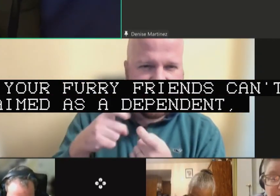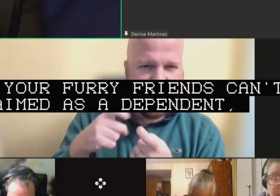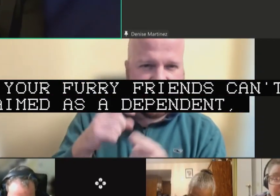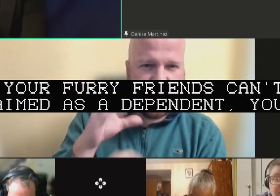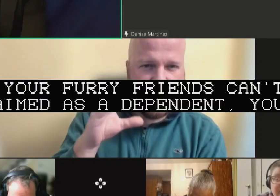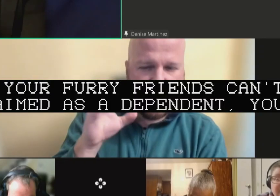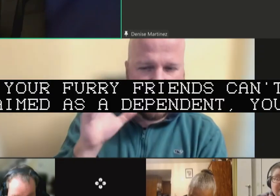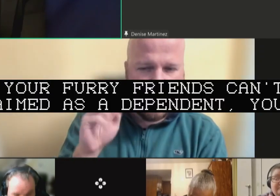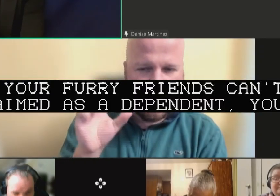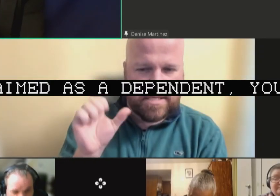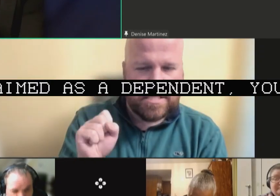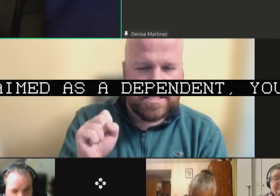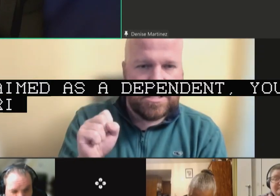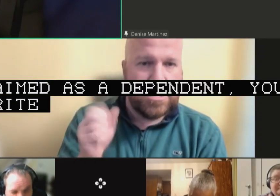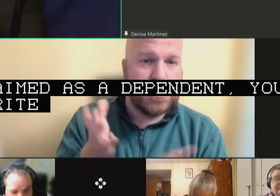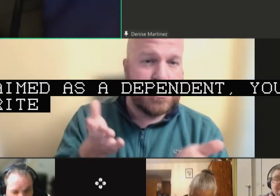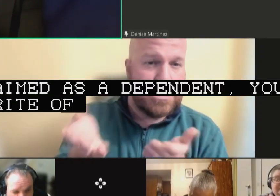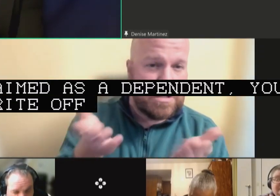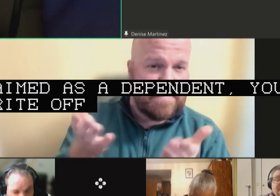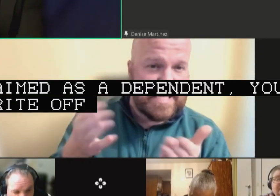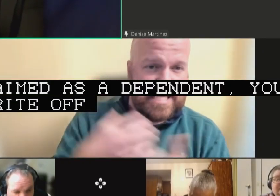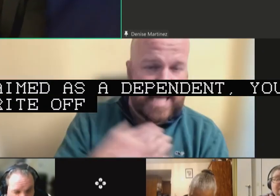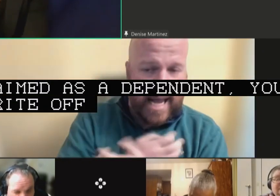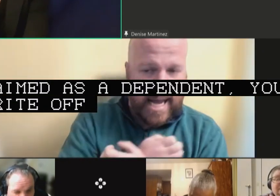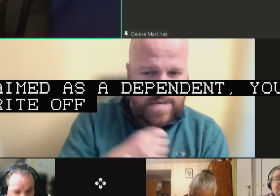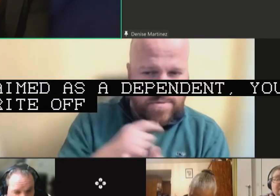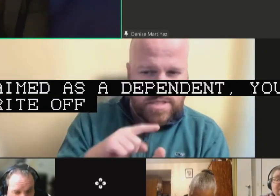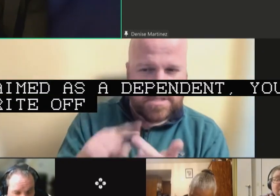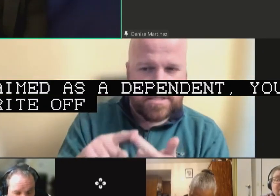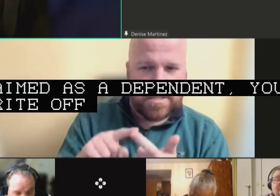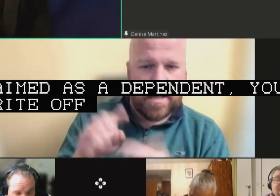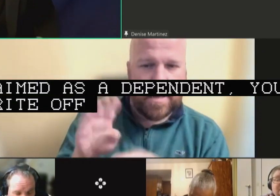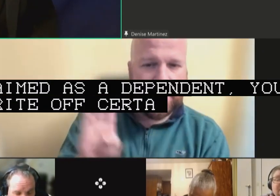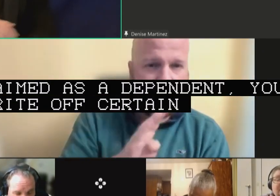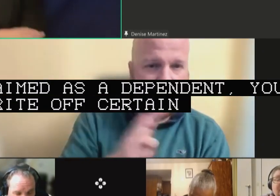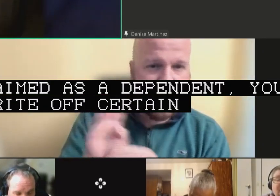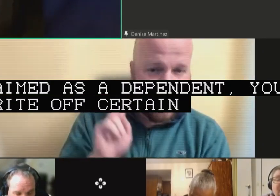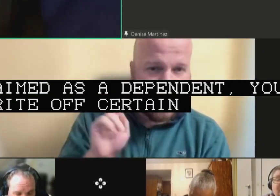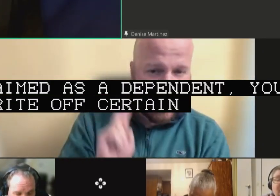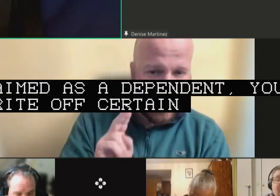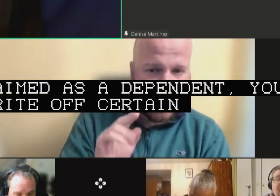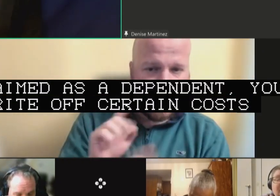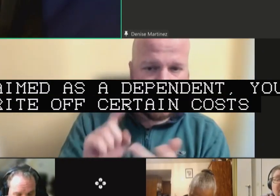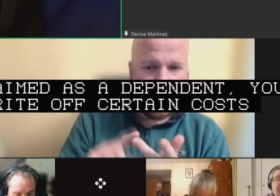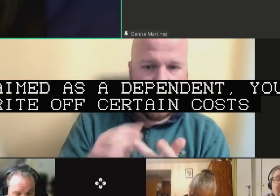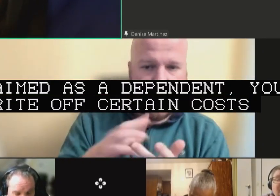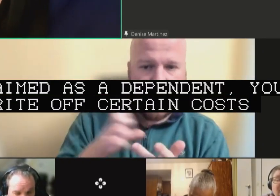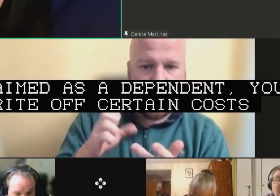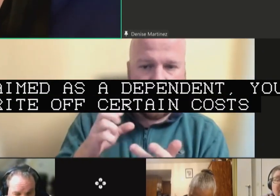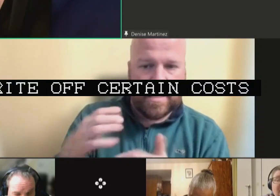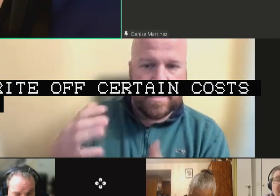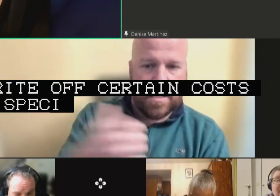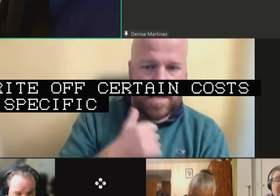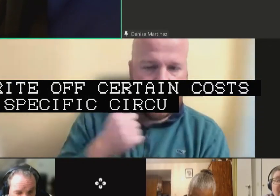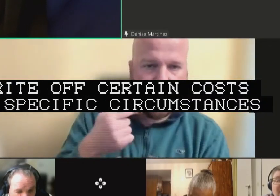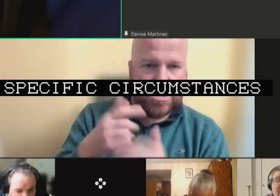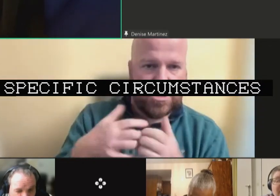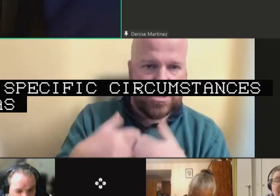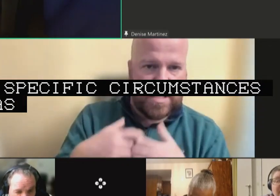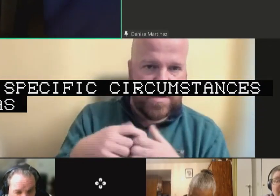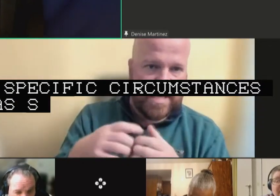costs under specific circumstances, such as for service animals, business